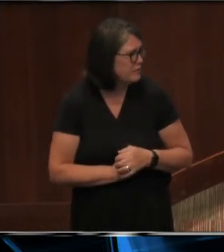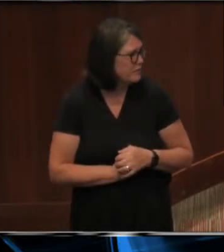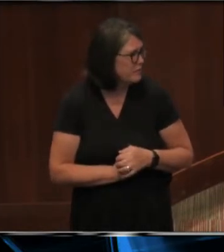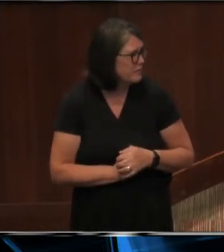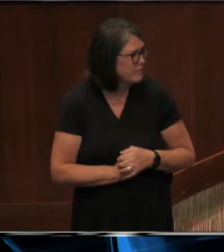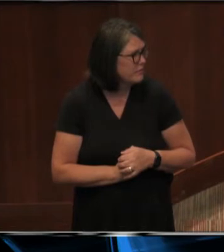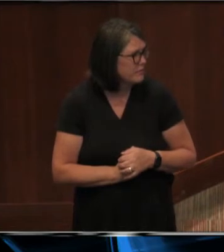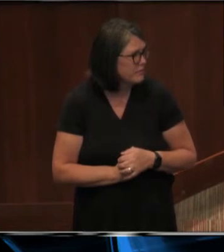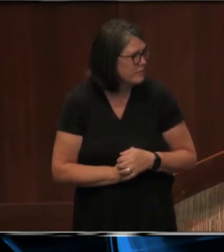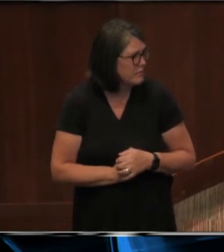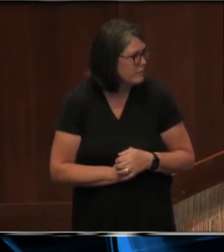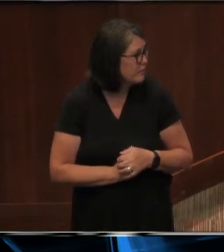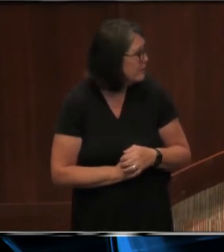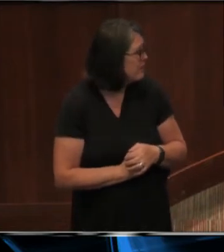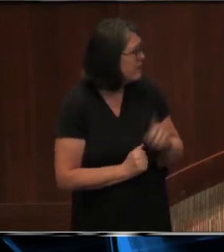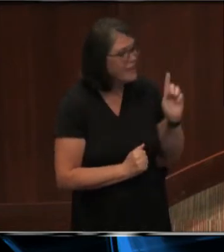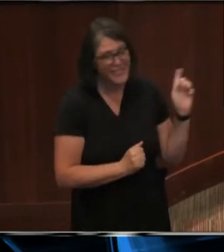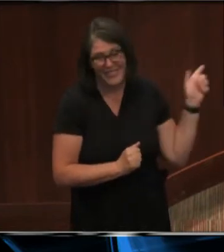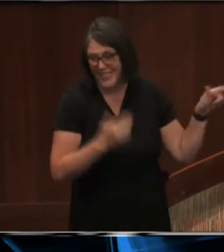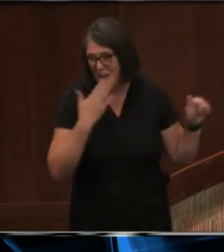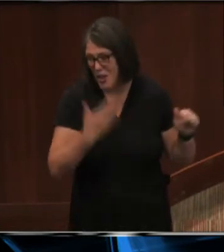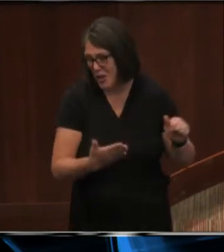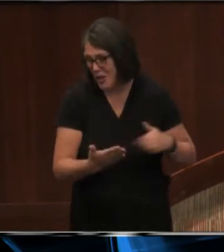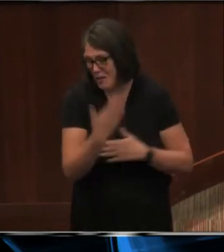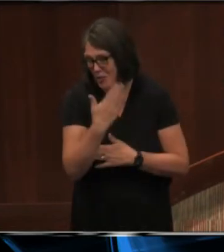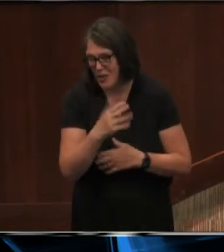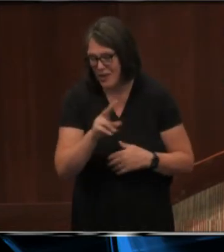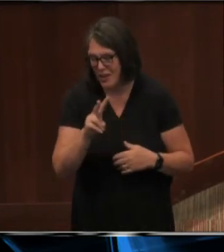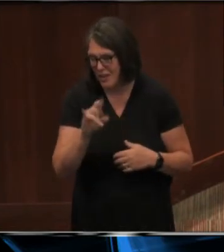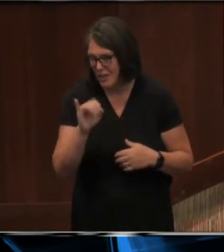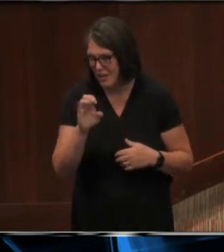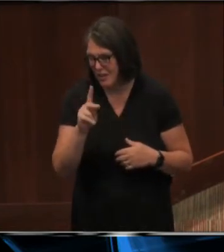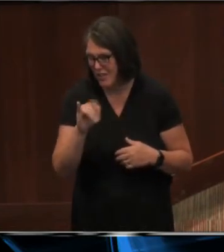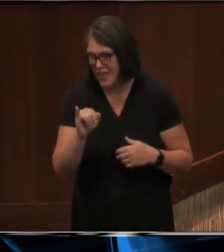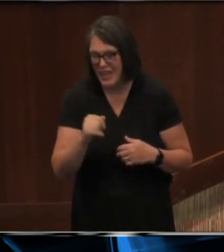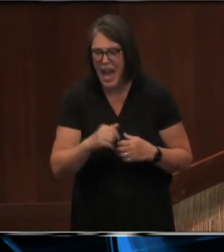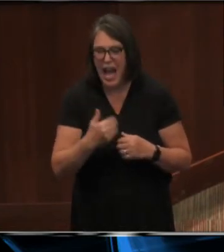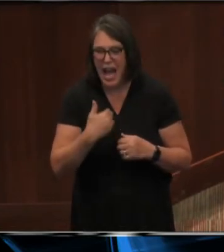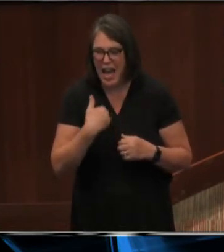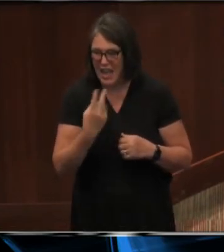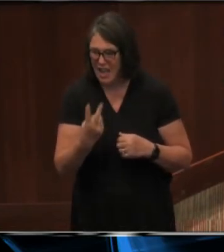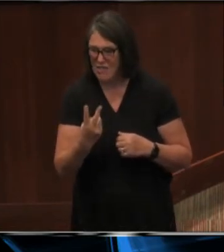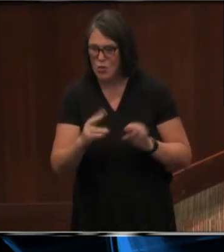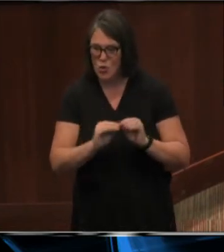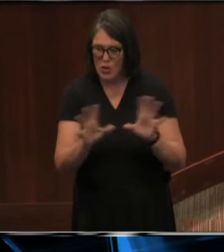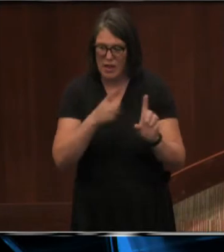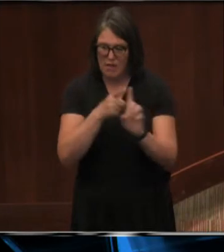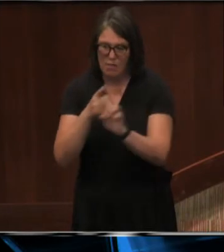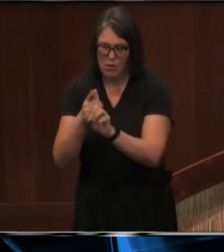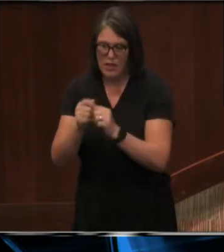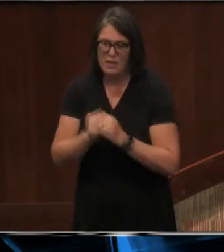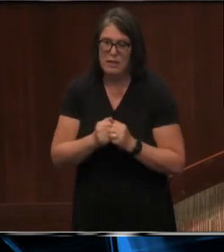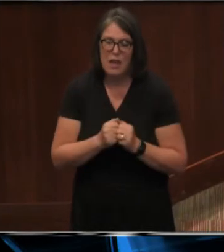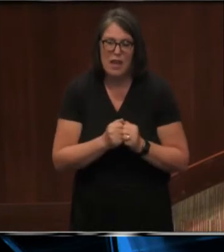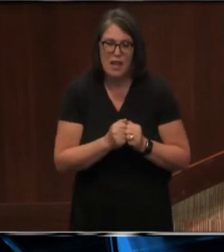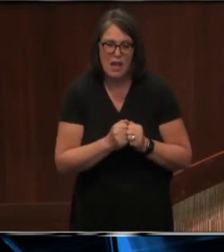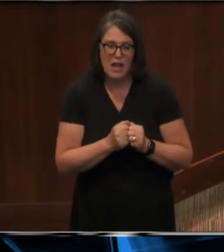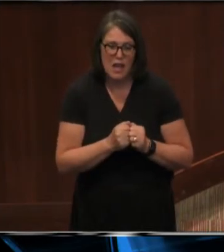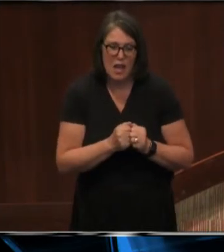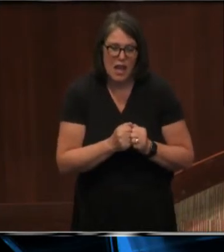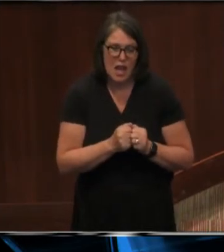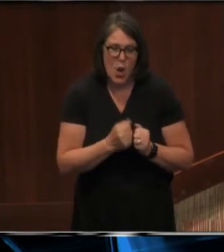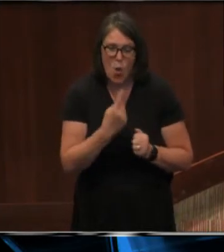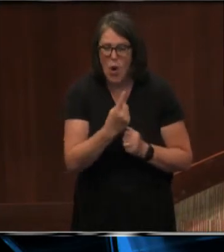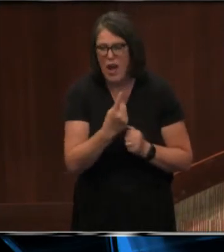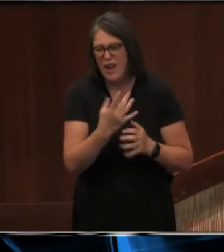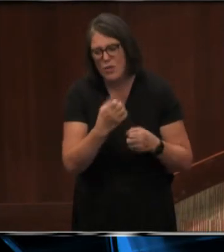Vicki? Yes. Thanks, Dr. Johnson. Thank you. I have 2 clarifying points. One of them you just said, I